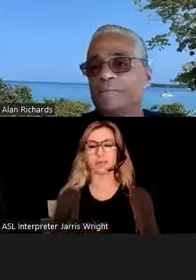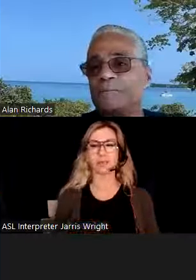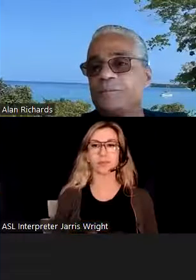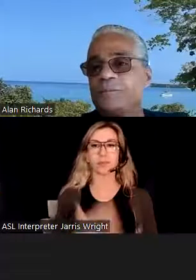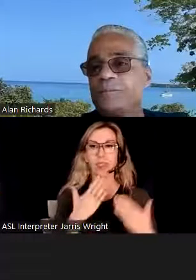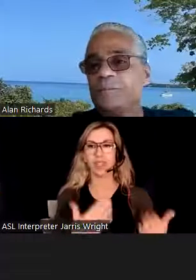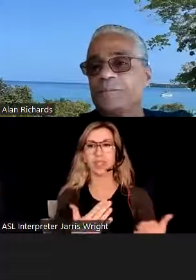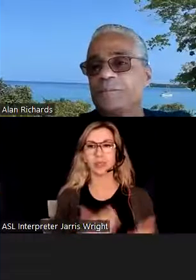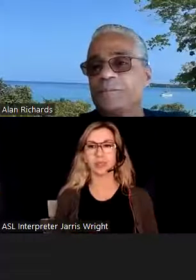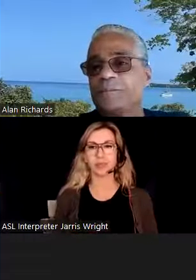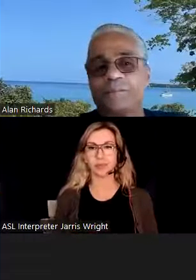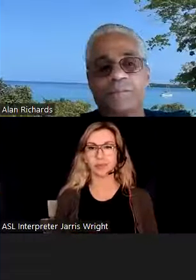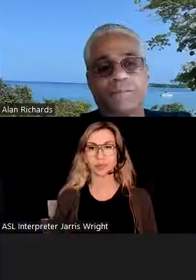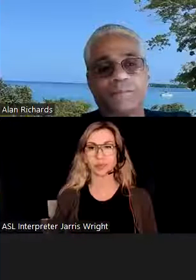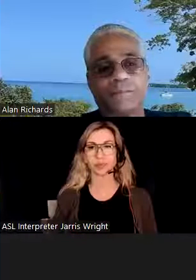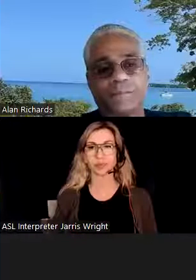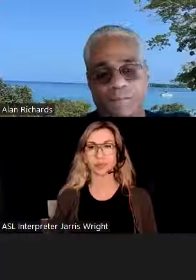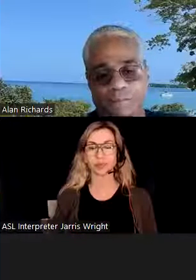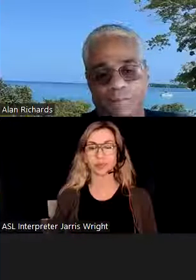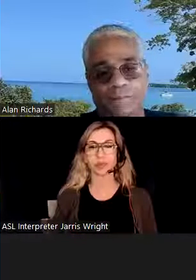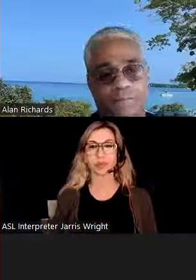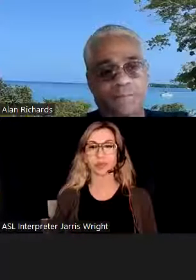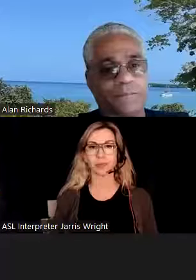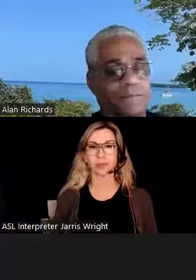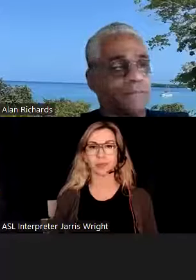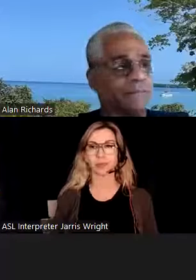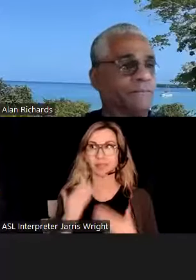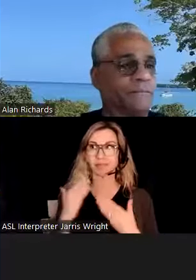Thank you. Thank you, Ellen.